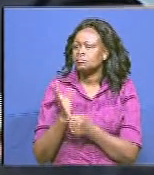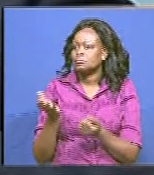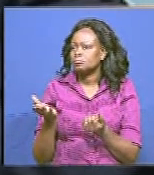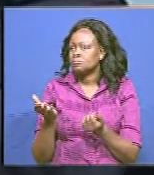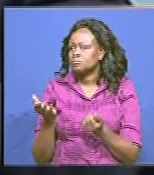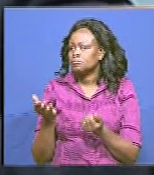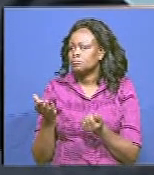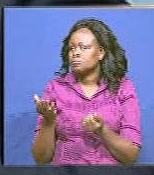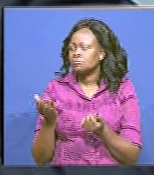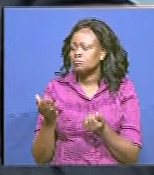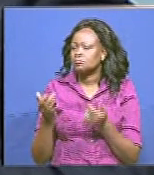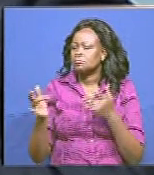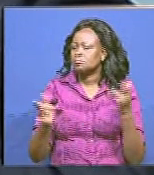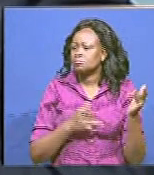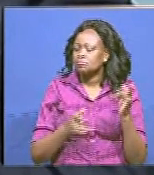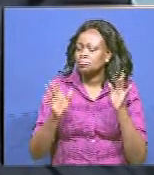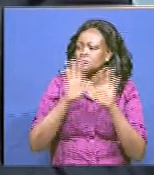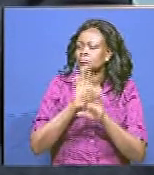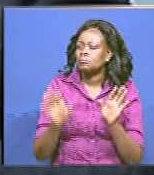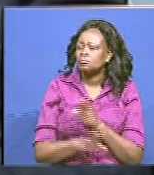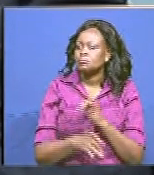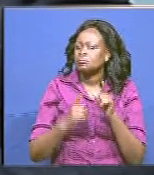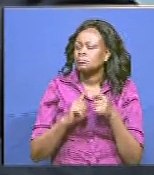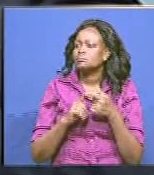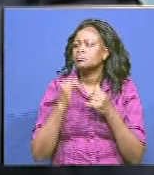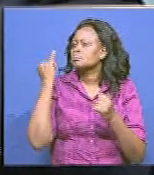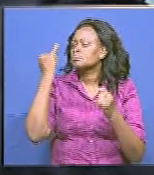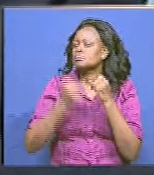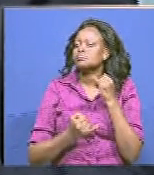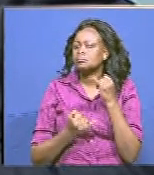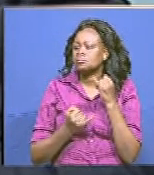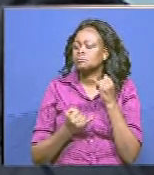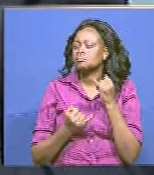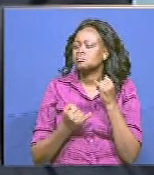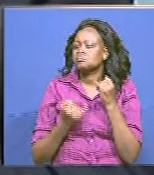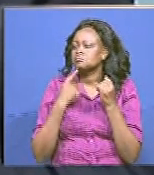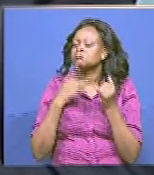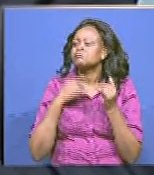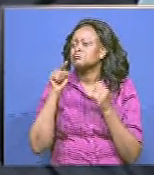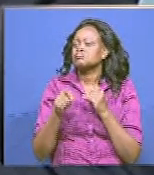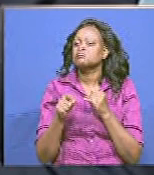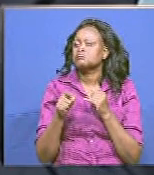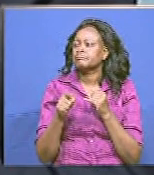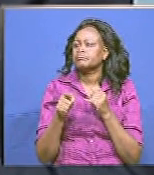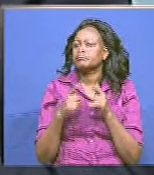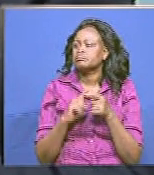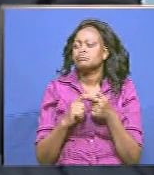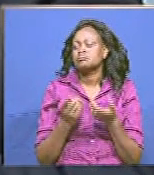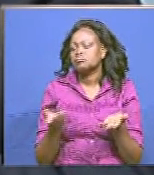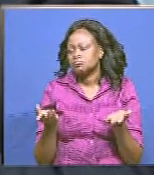putting all factors together, yes, and then eventually they put a position, and then